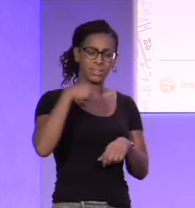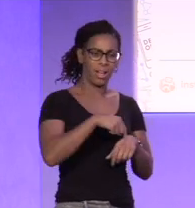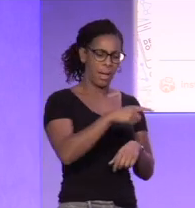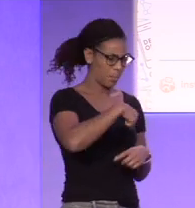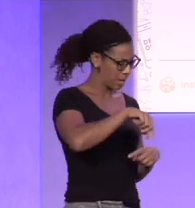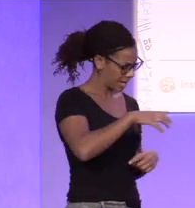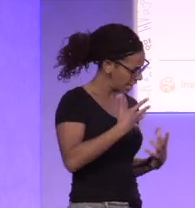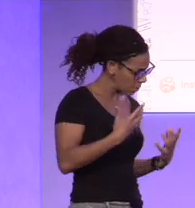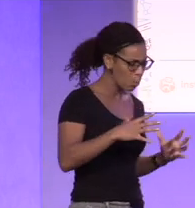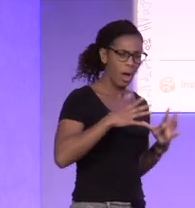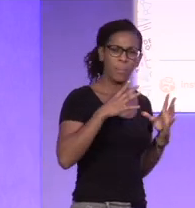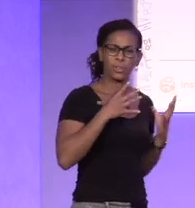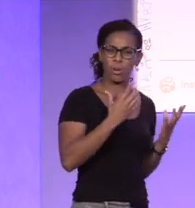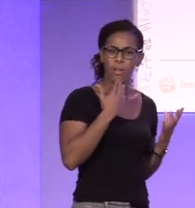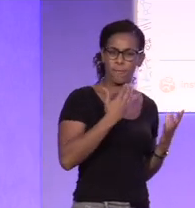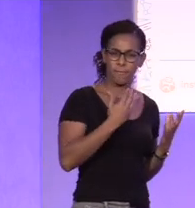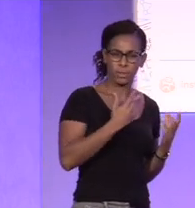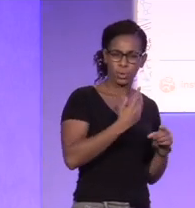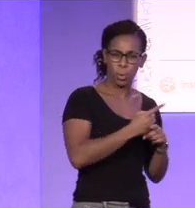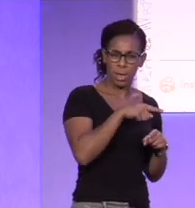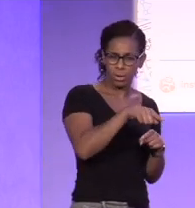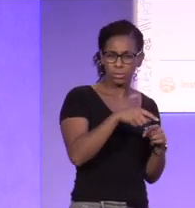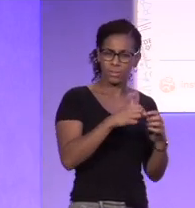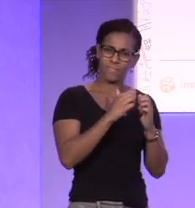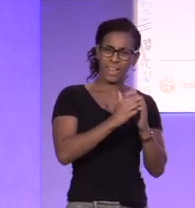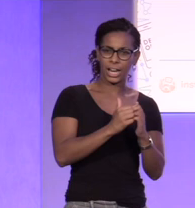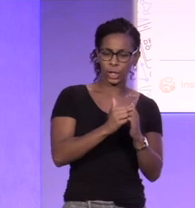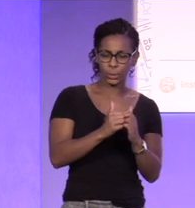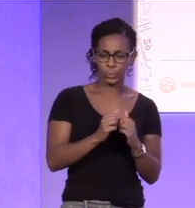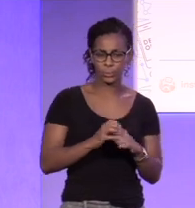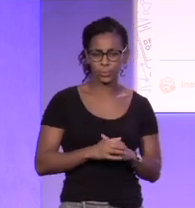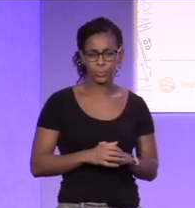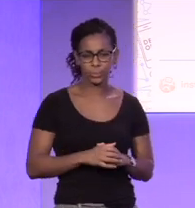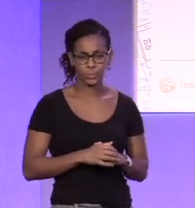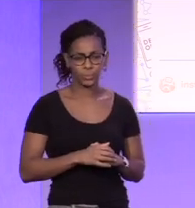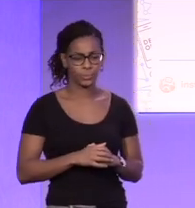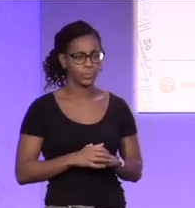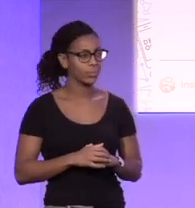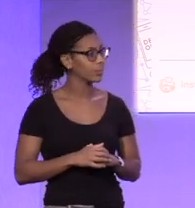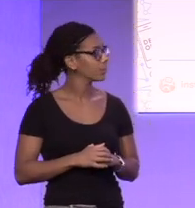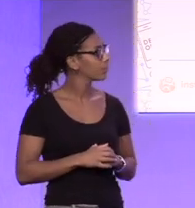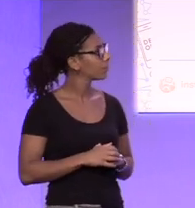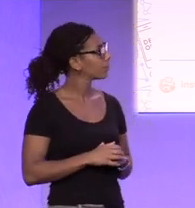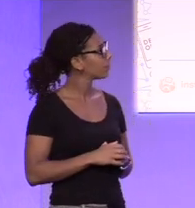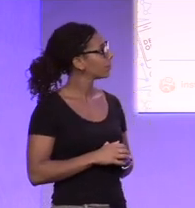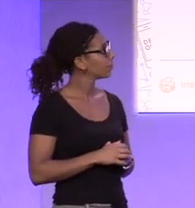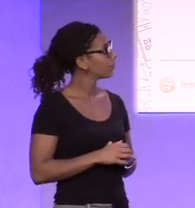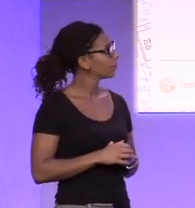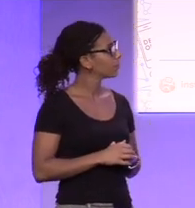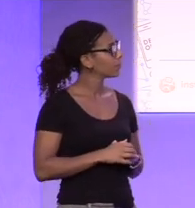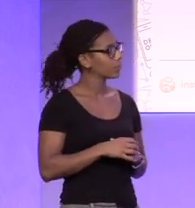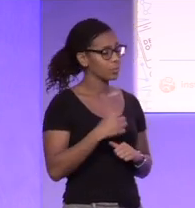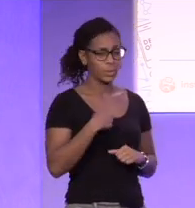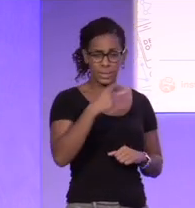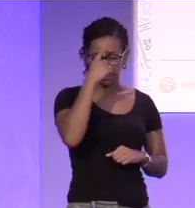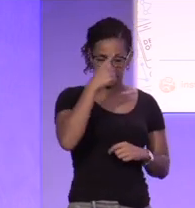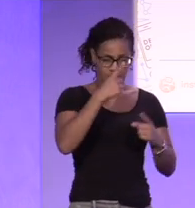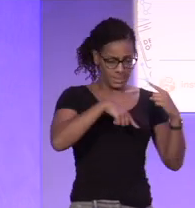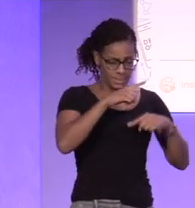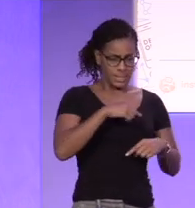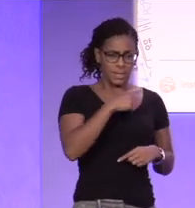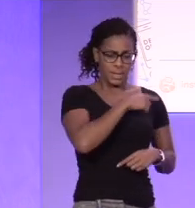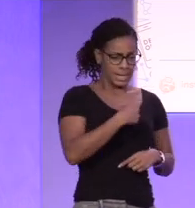coming back to this later and refactoring this conversation. This was all about taking our team back to basics, the basics of